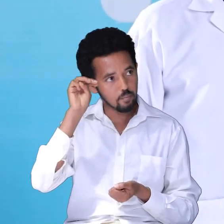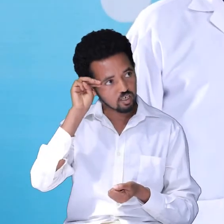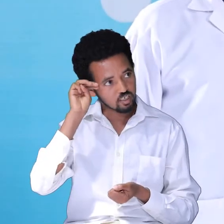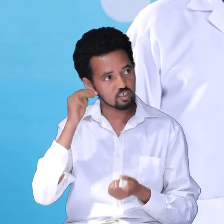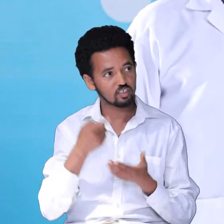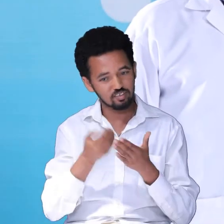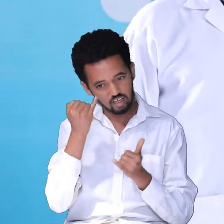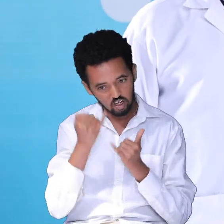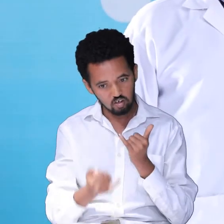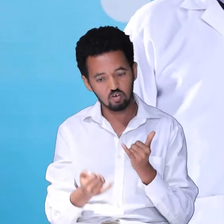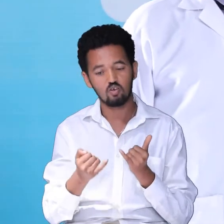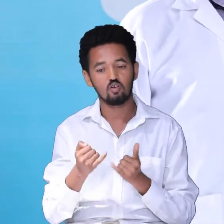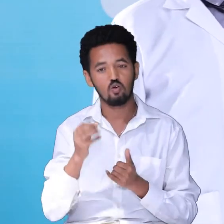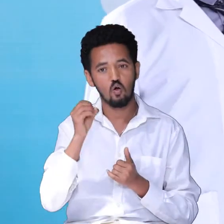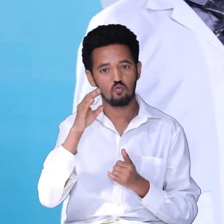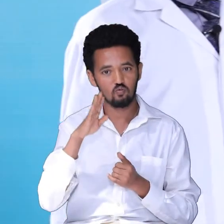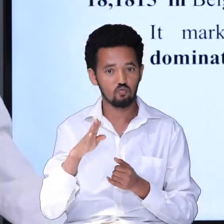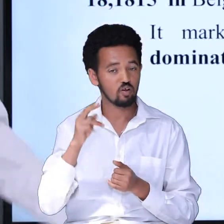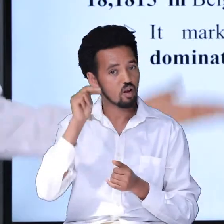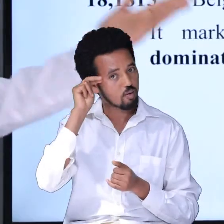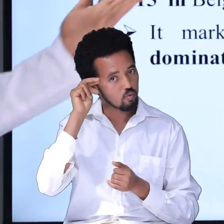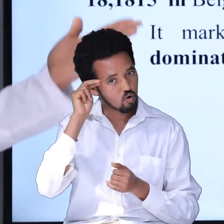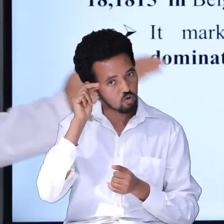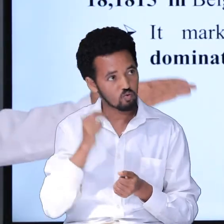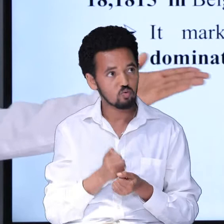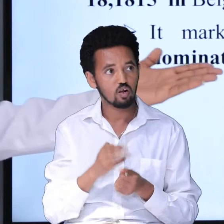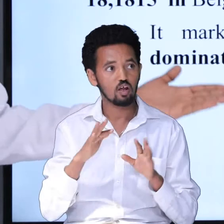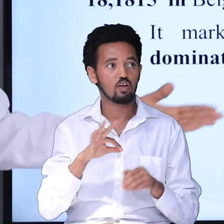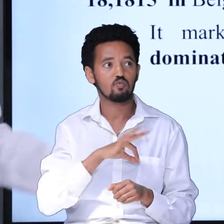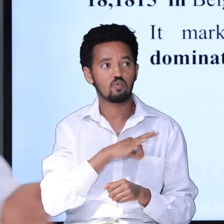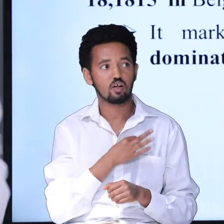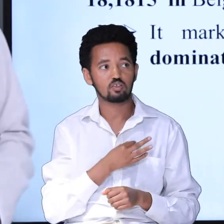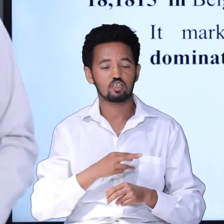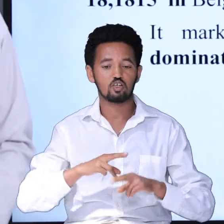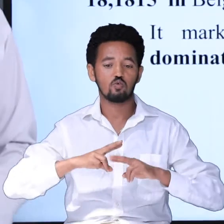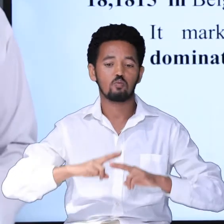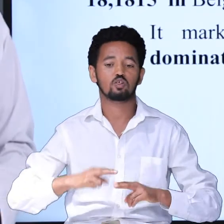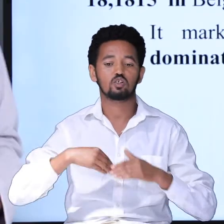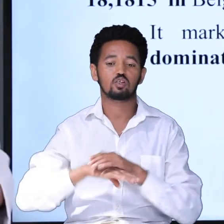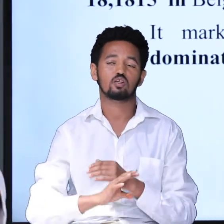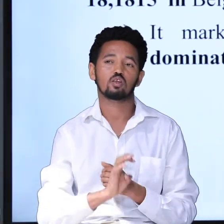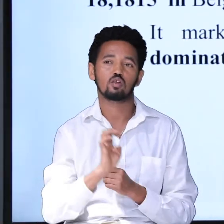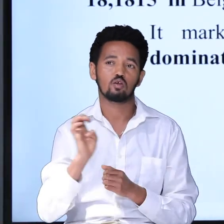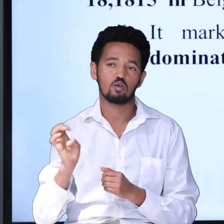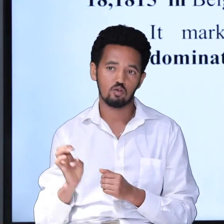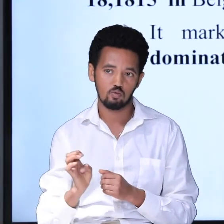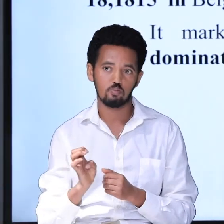of Napoleon's reign and France's domination in Europe.